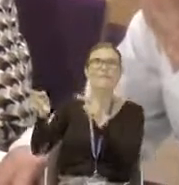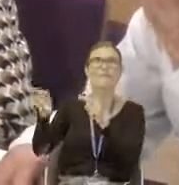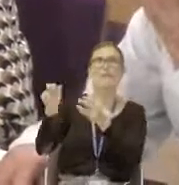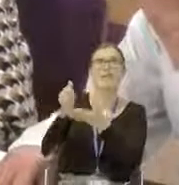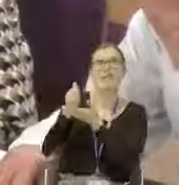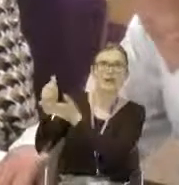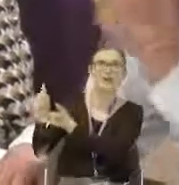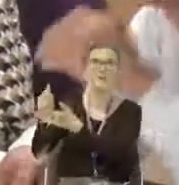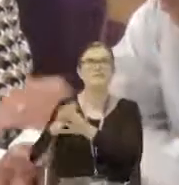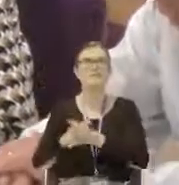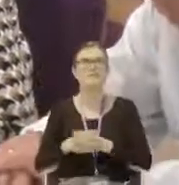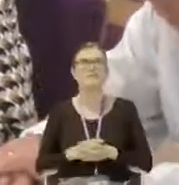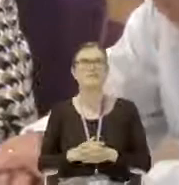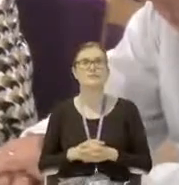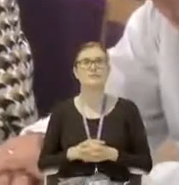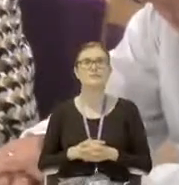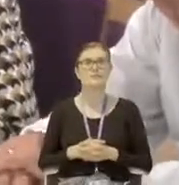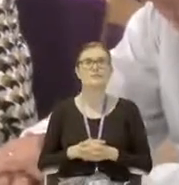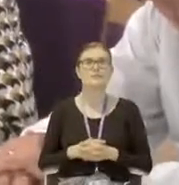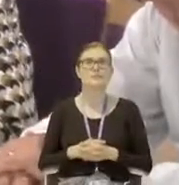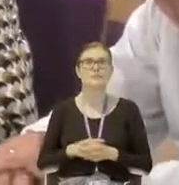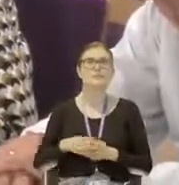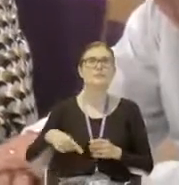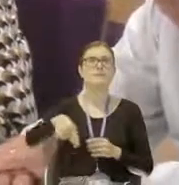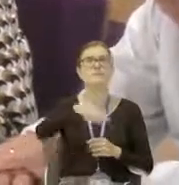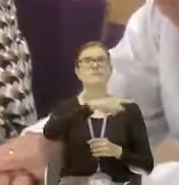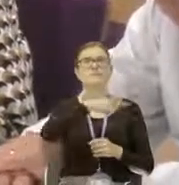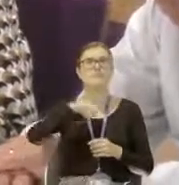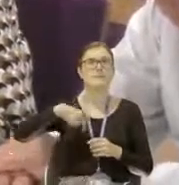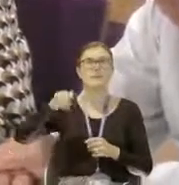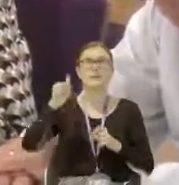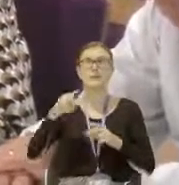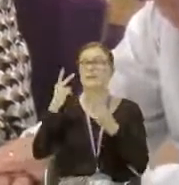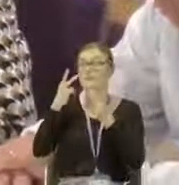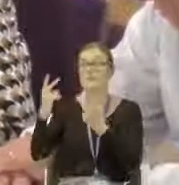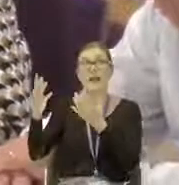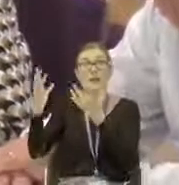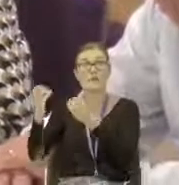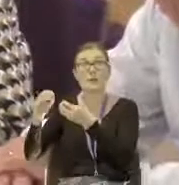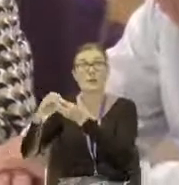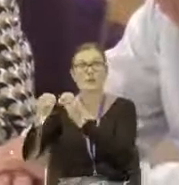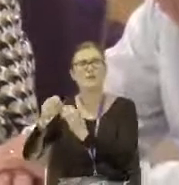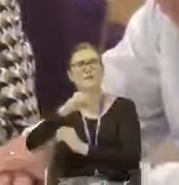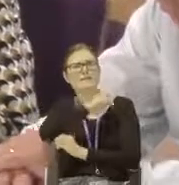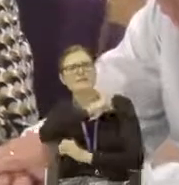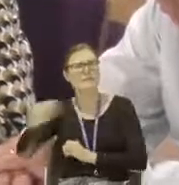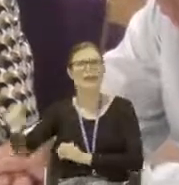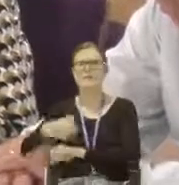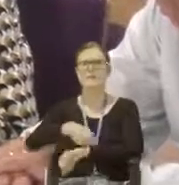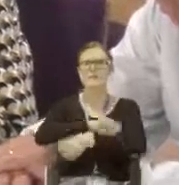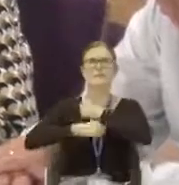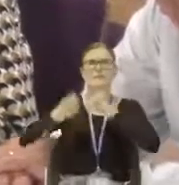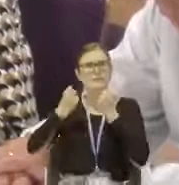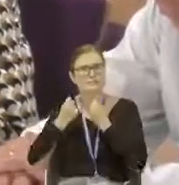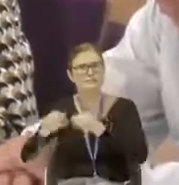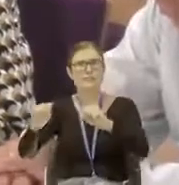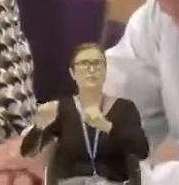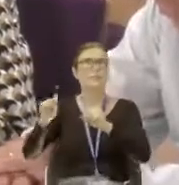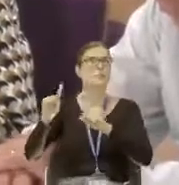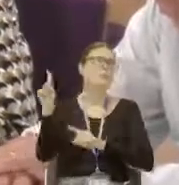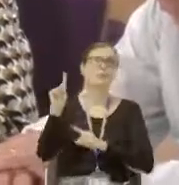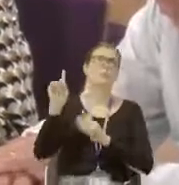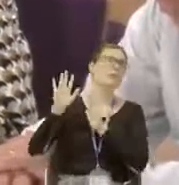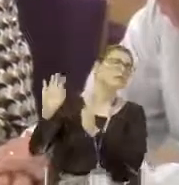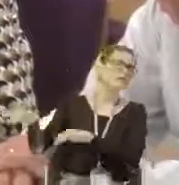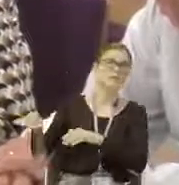to respond to the challenges and opportunities of the urban era. We need to develop a system